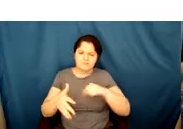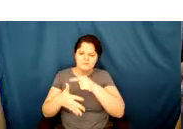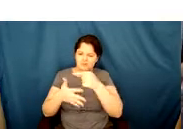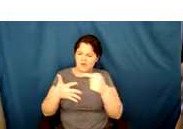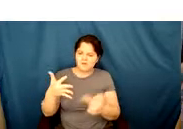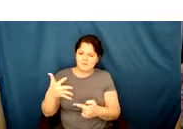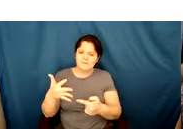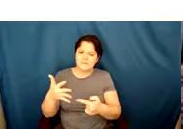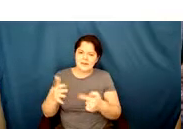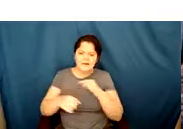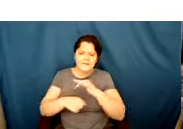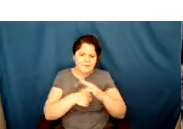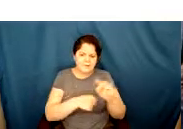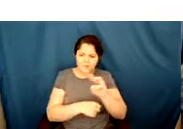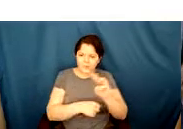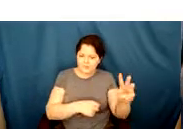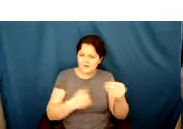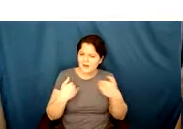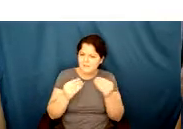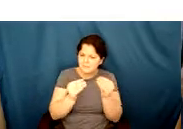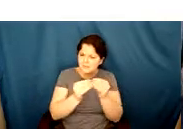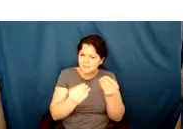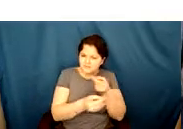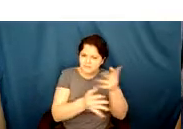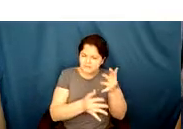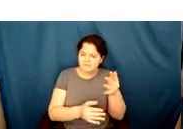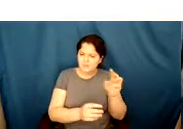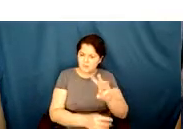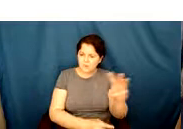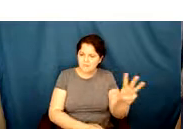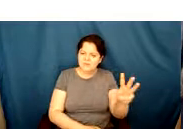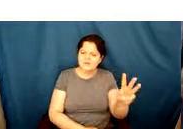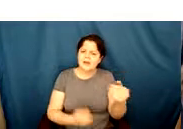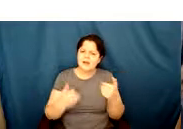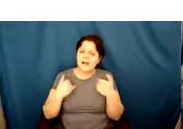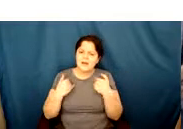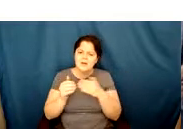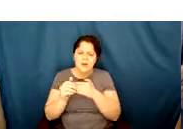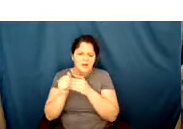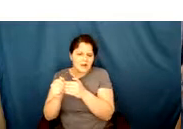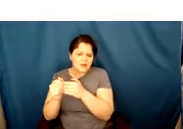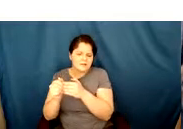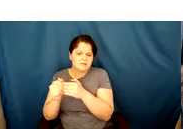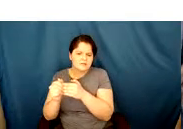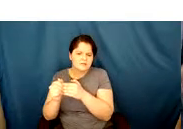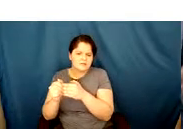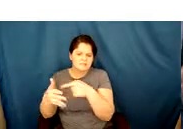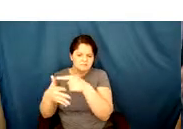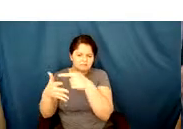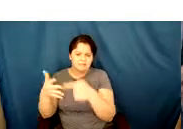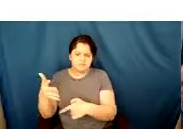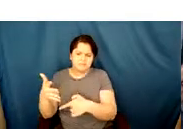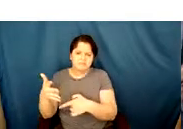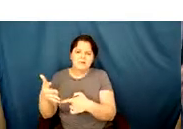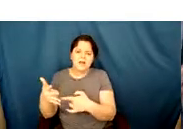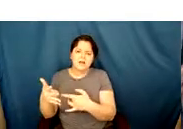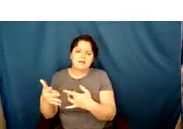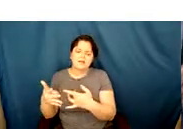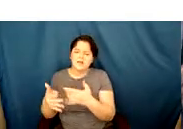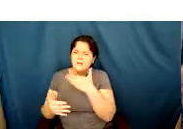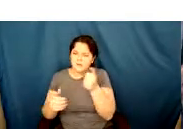our website with more information. We have a set of guidelines that outline best practices for TOD.